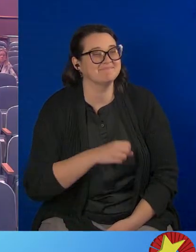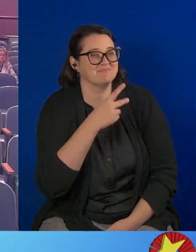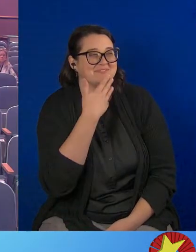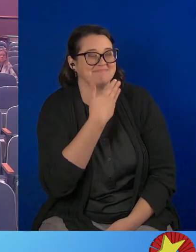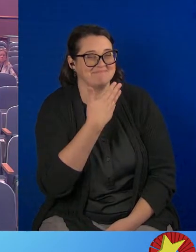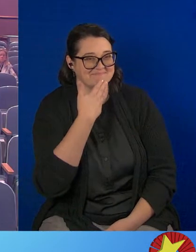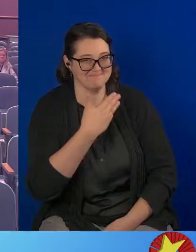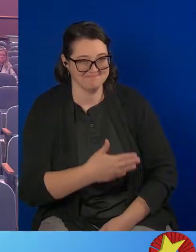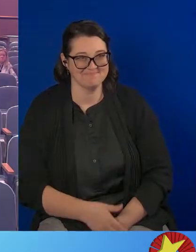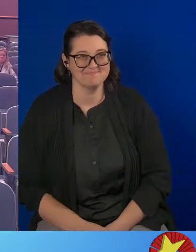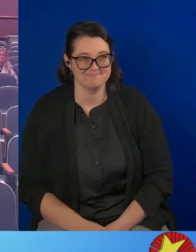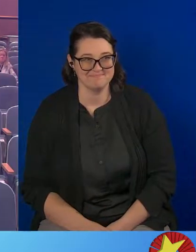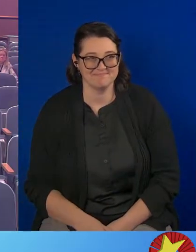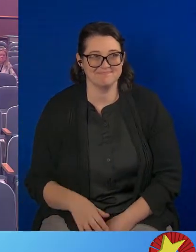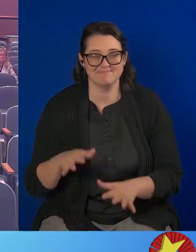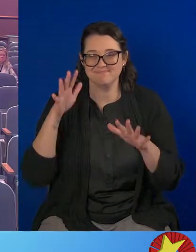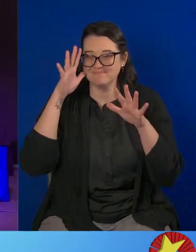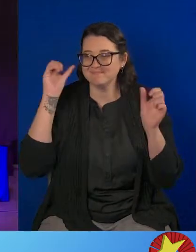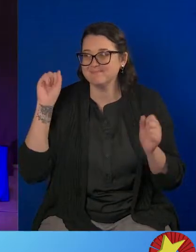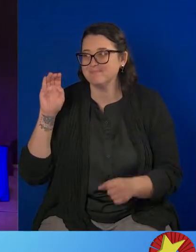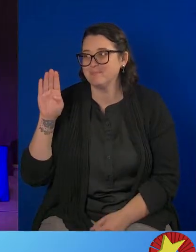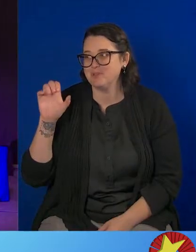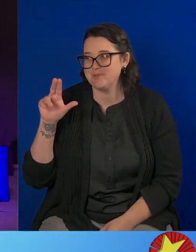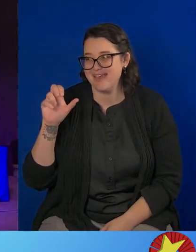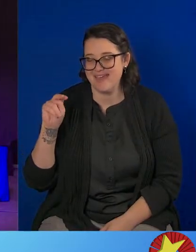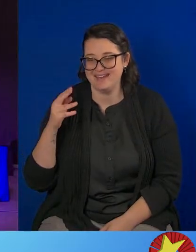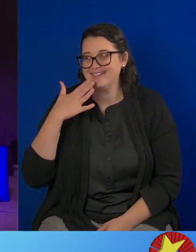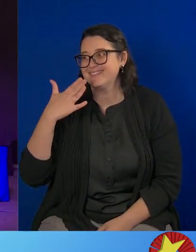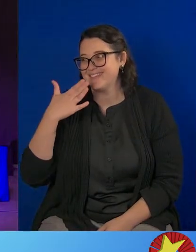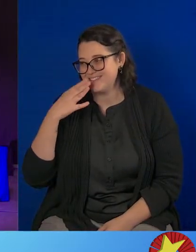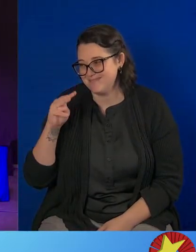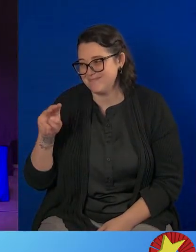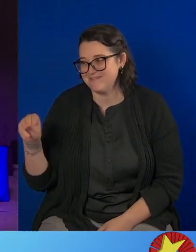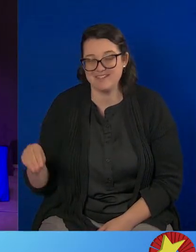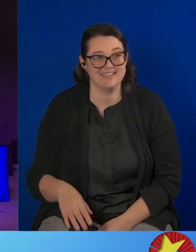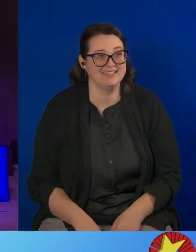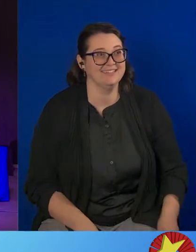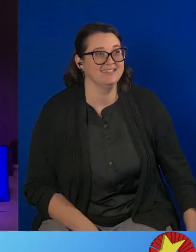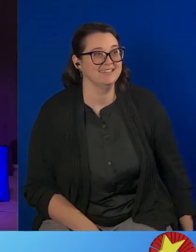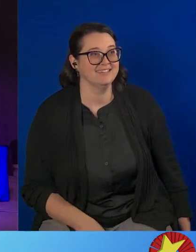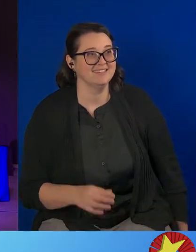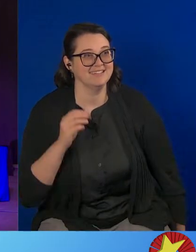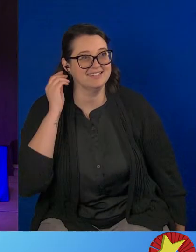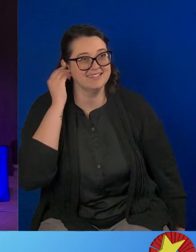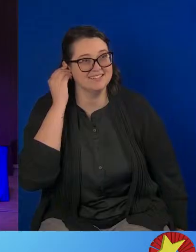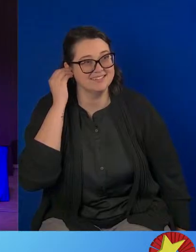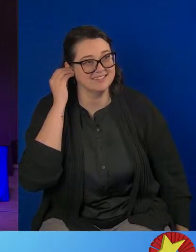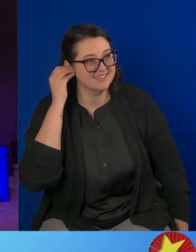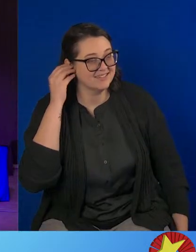Perfect, thank you again, Maria. Thank you. What a refresher. Thank you.